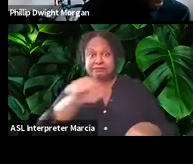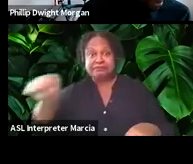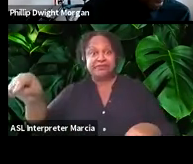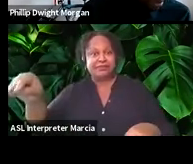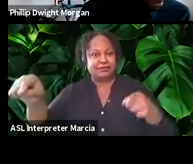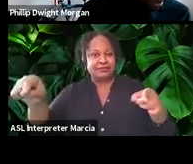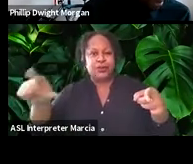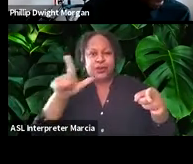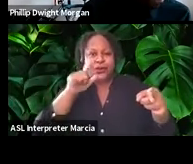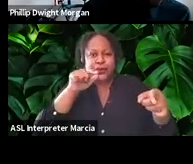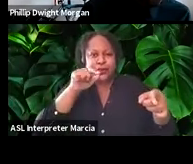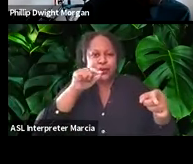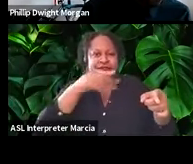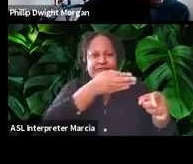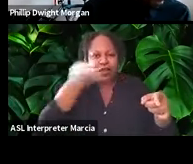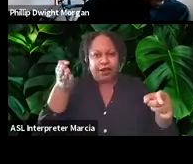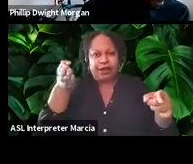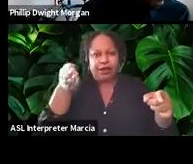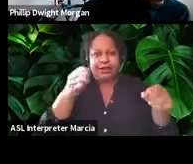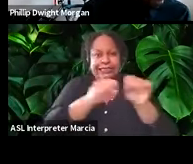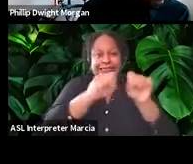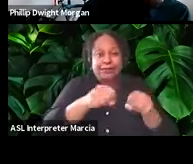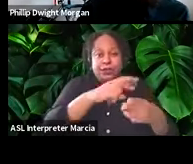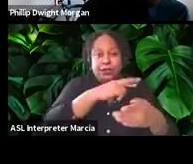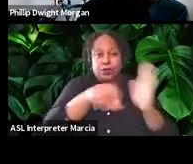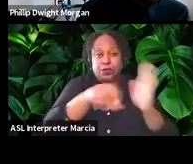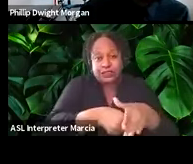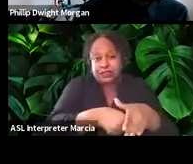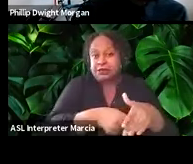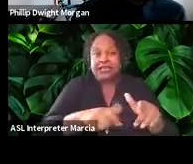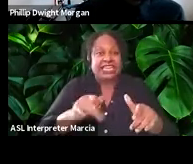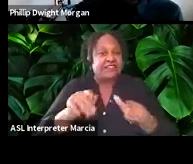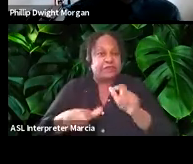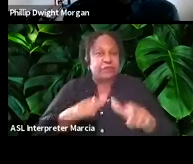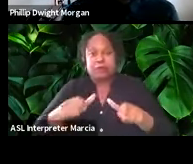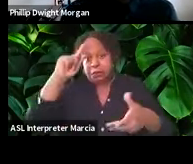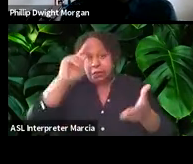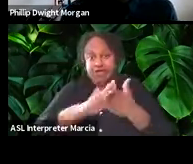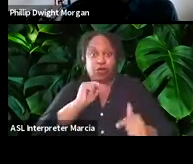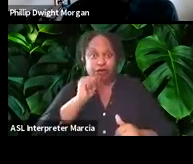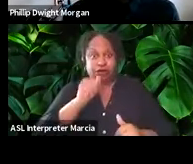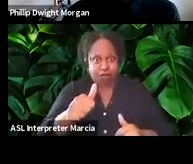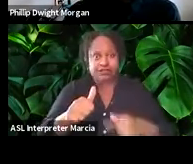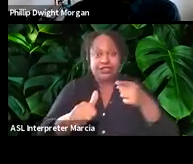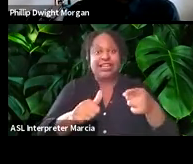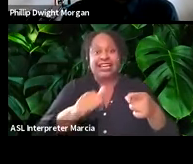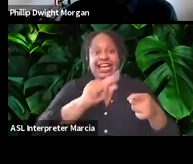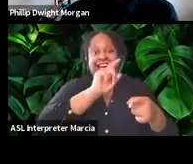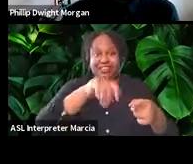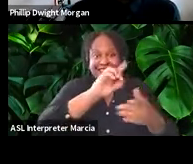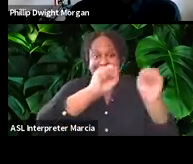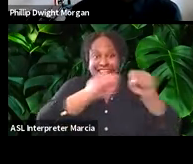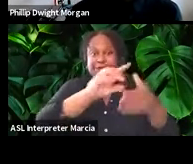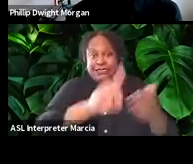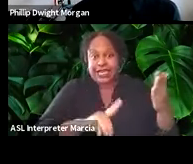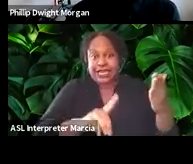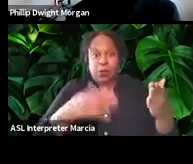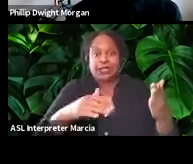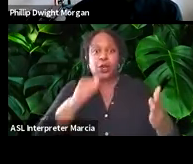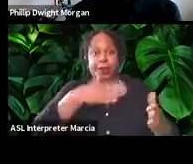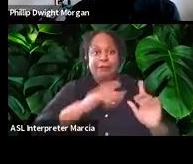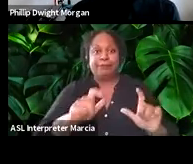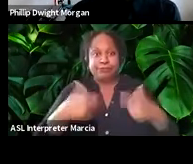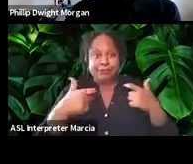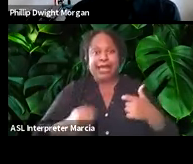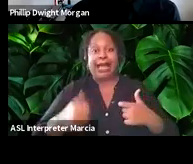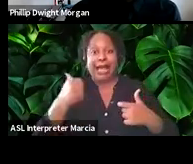infiltrated with the systemic racism, whether or not people believe it or not, were designed to keep women out, were designed to keep people like